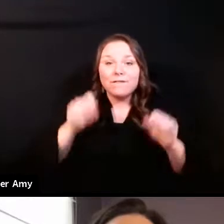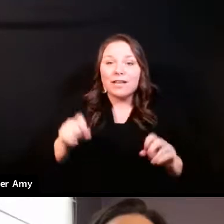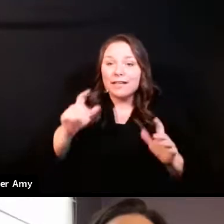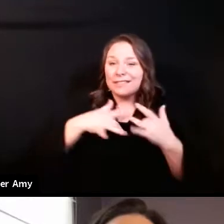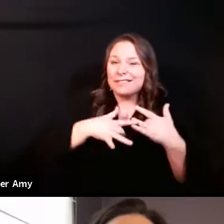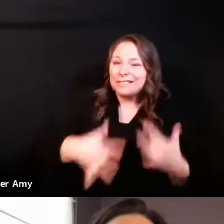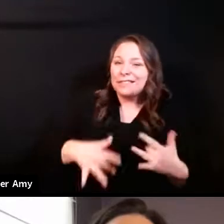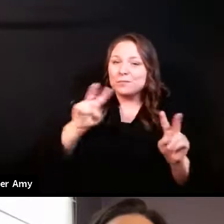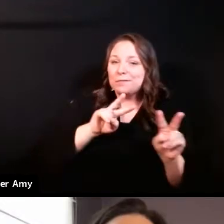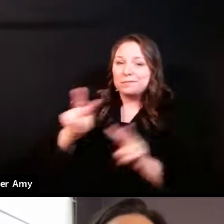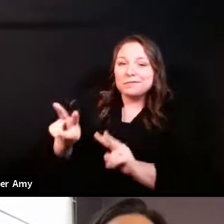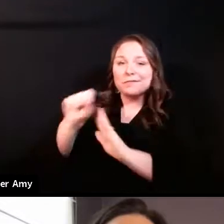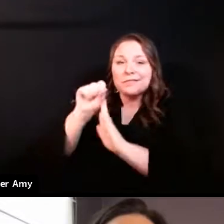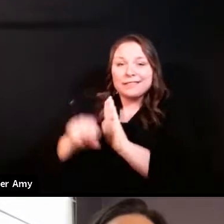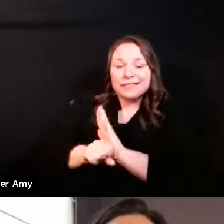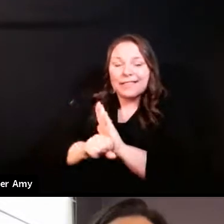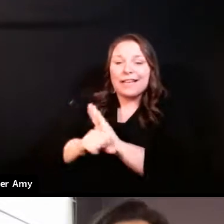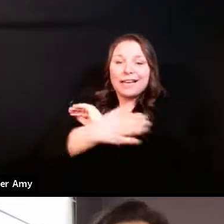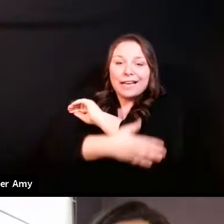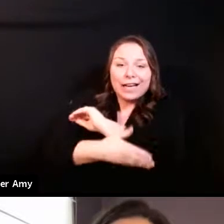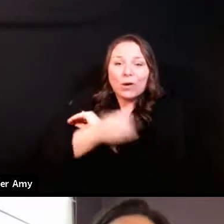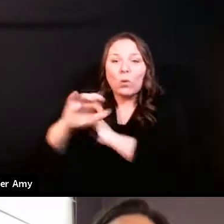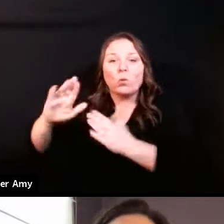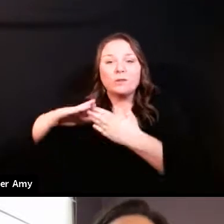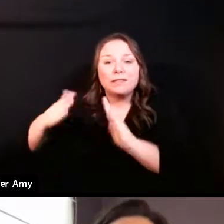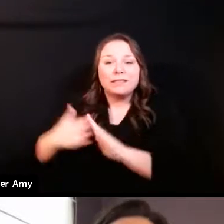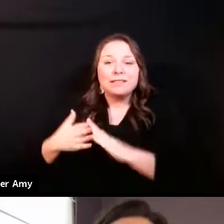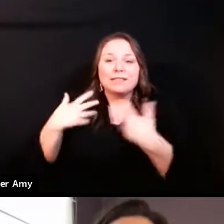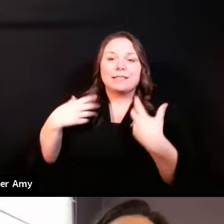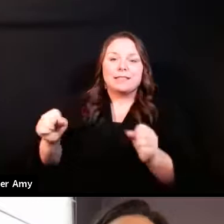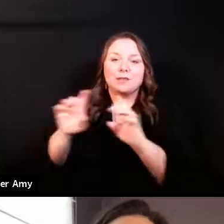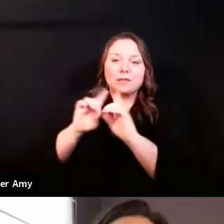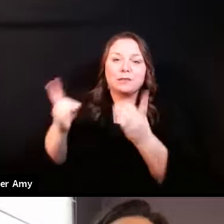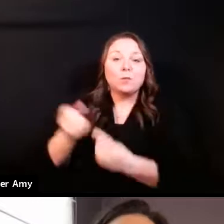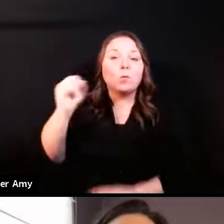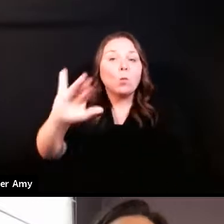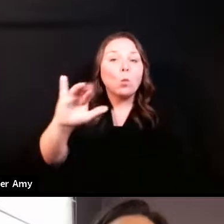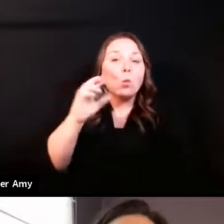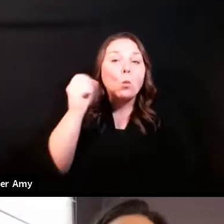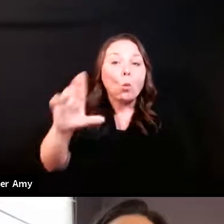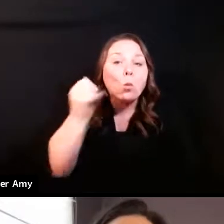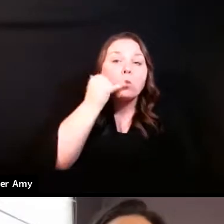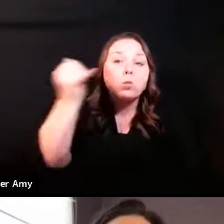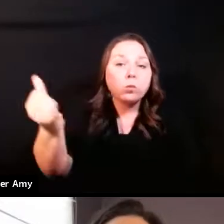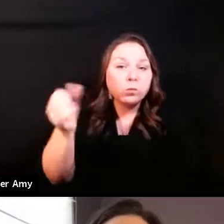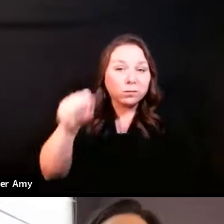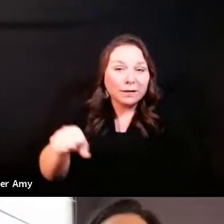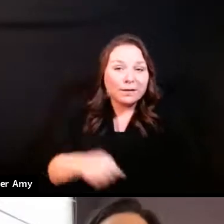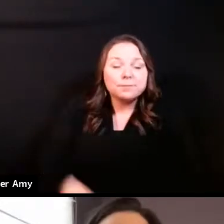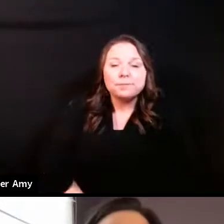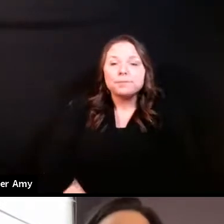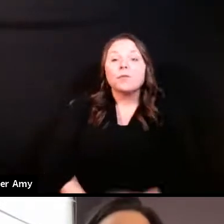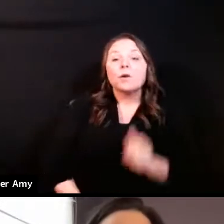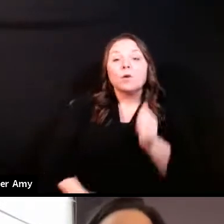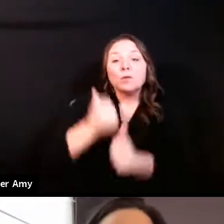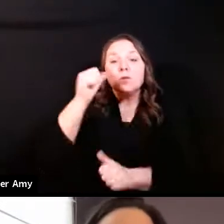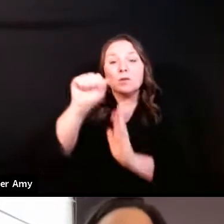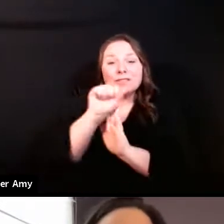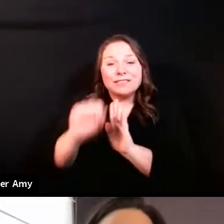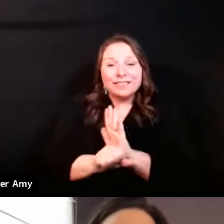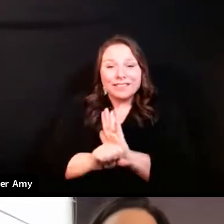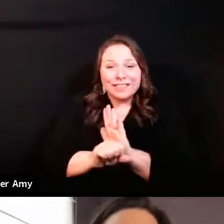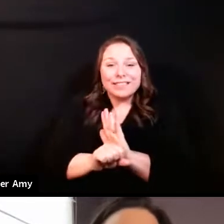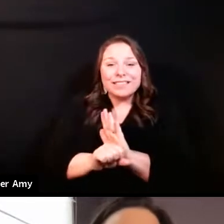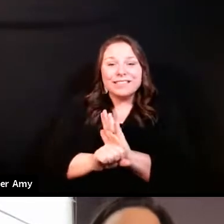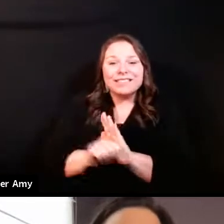at either the state, county, or city health department website or by calling. Right now, I can say that most states are in the vaccination